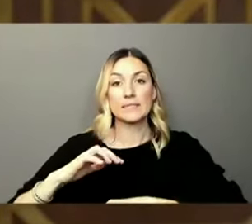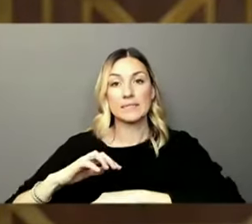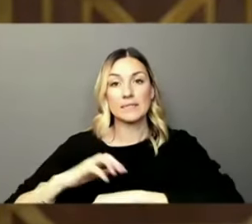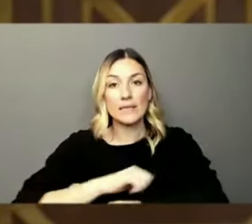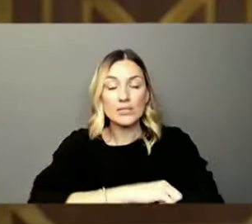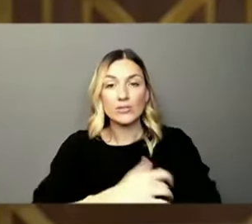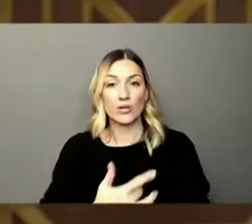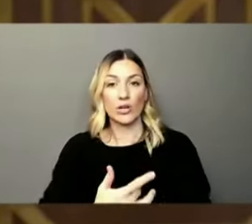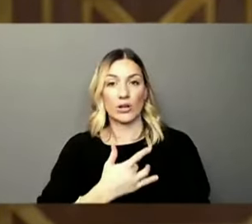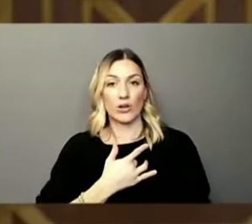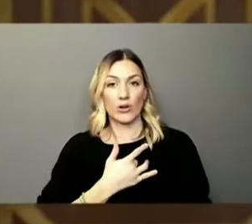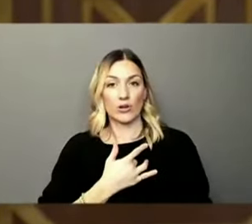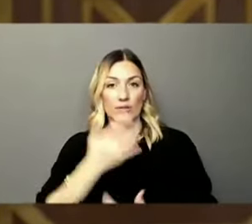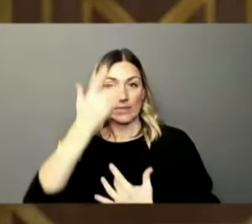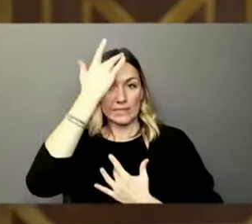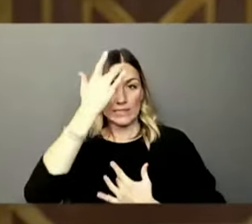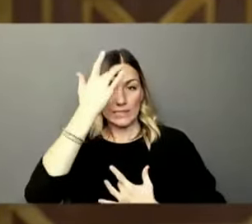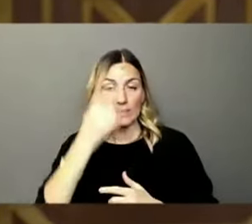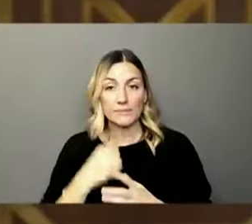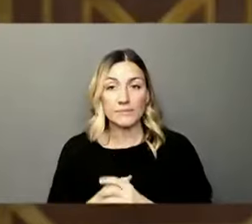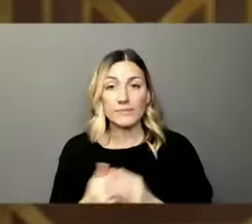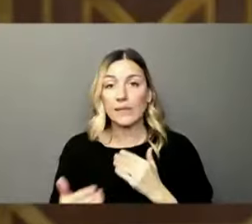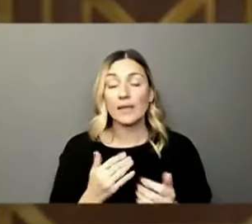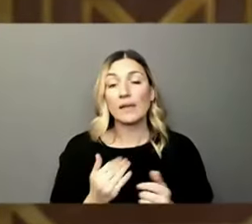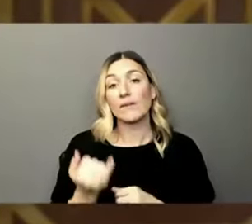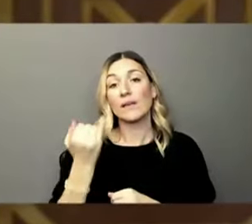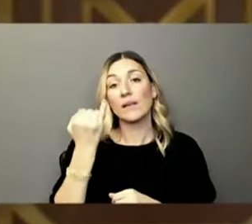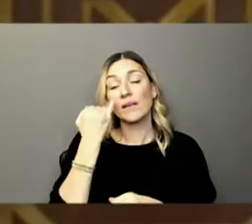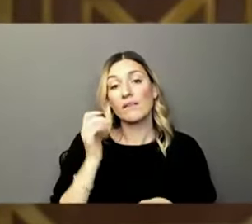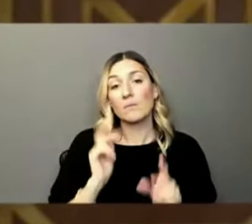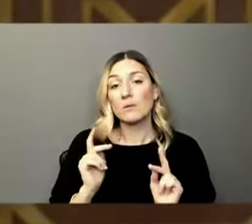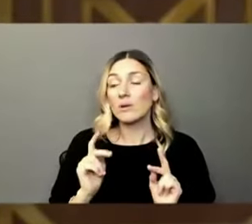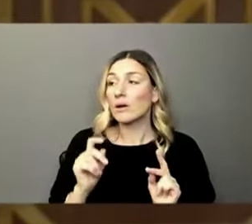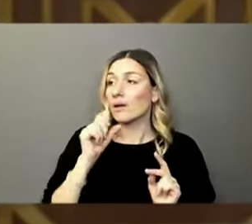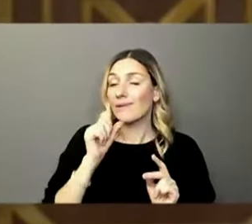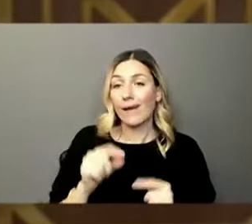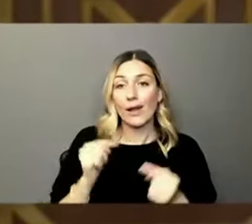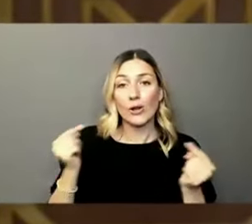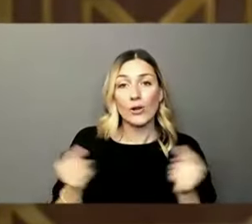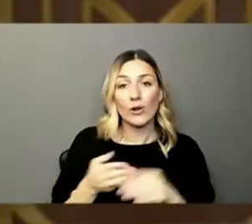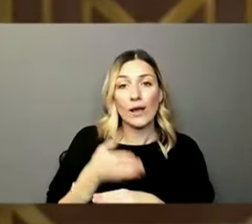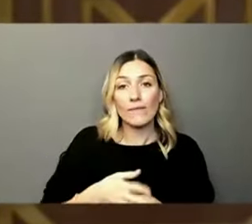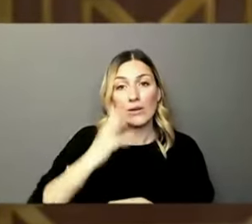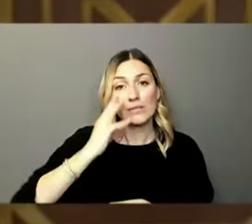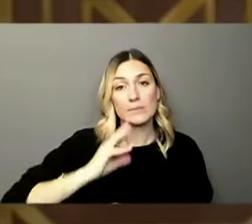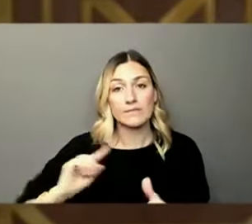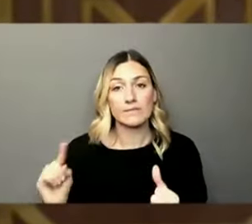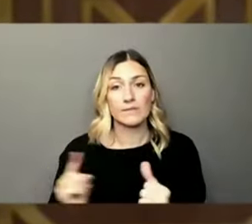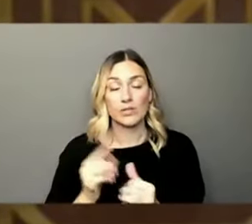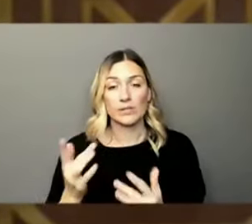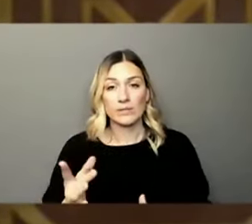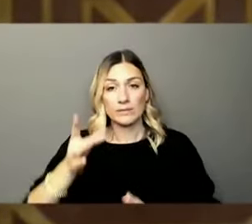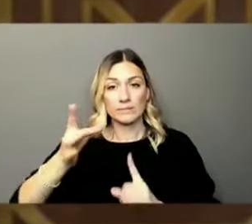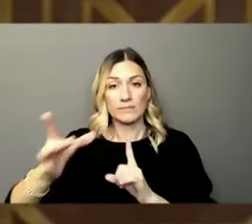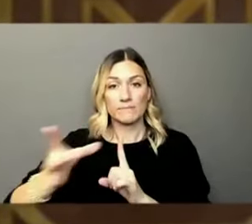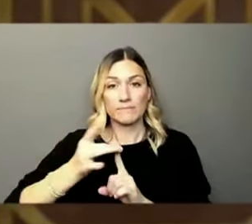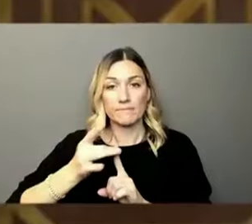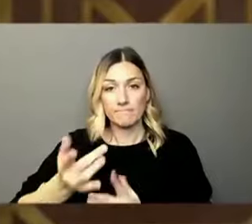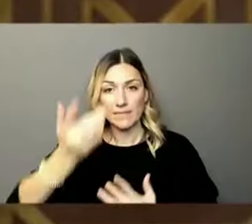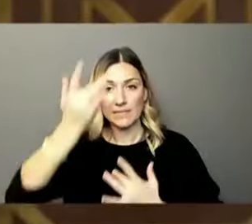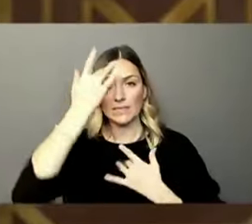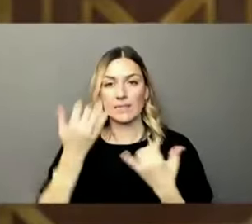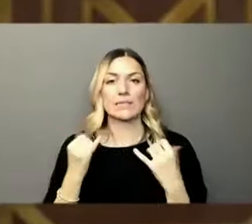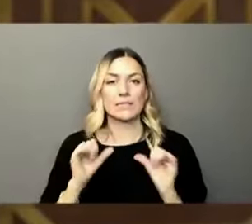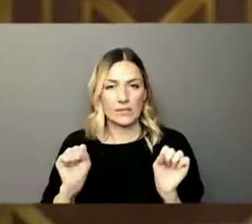disease. And even if people emerge unscathed after having the first infection, they can still get long